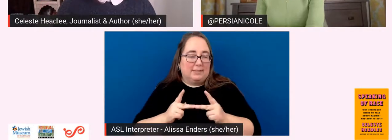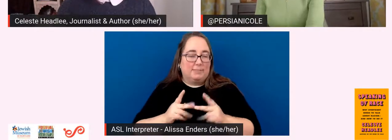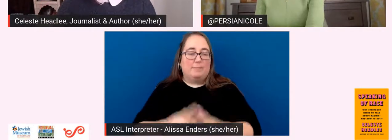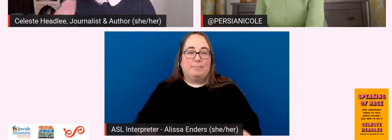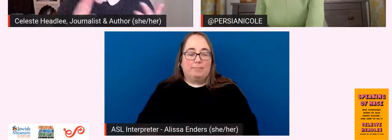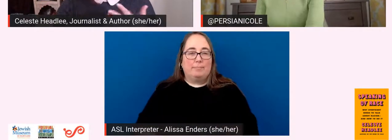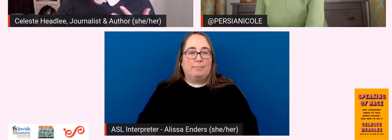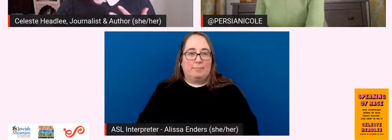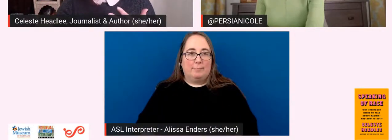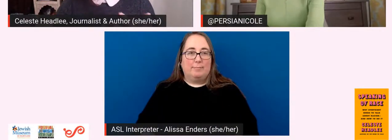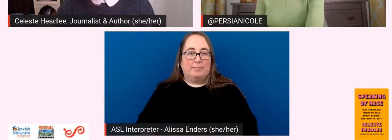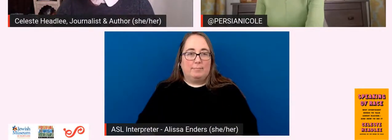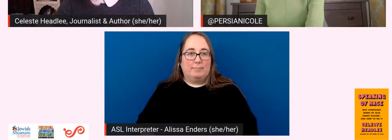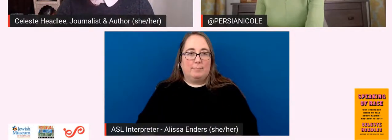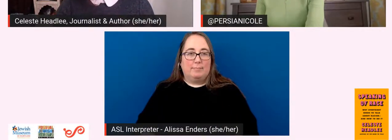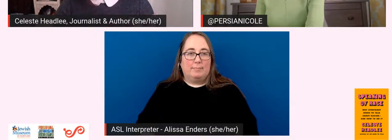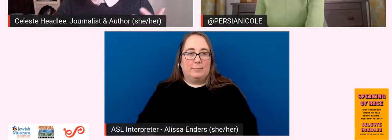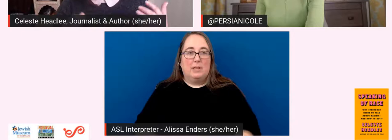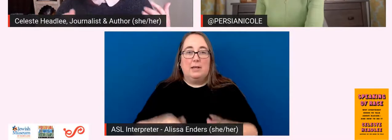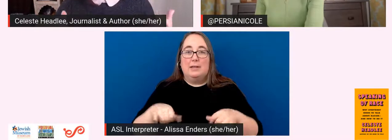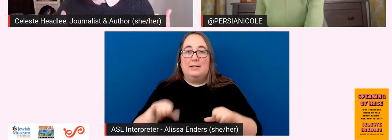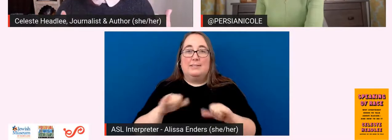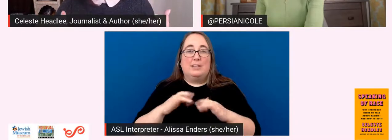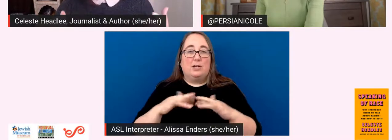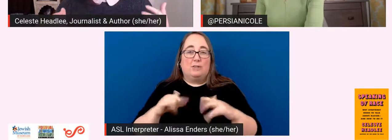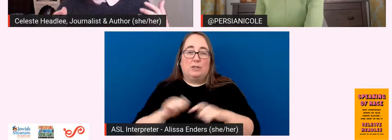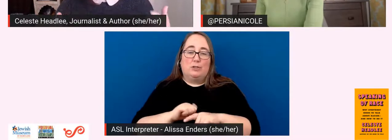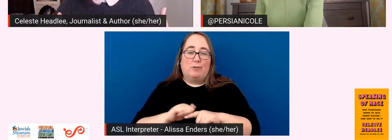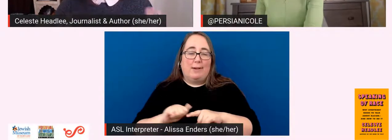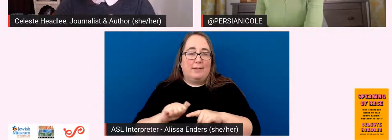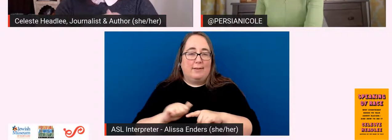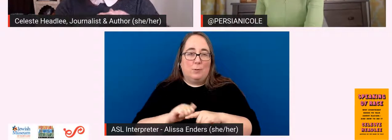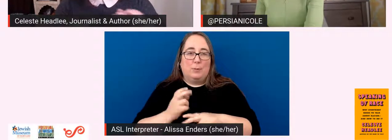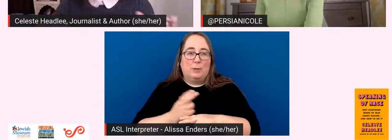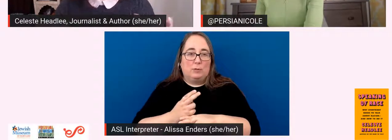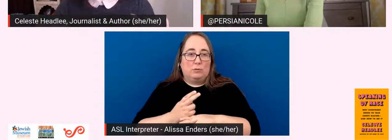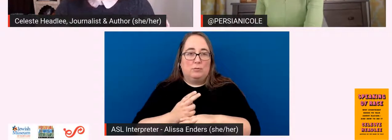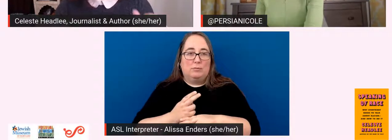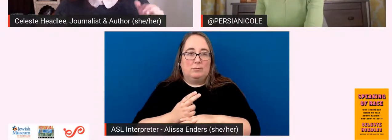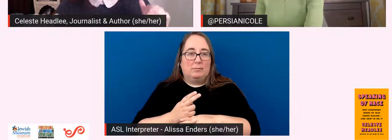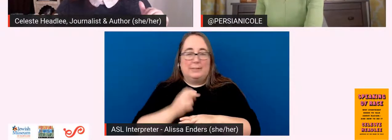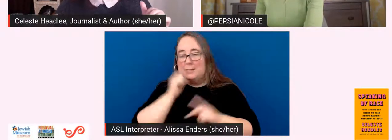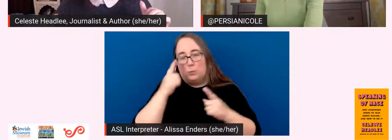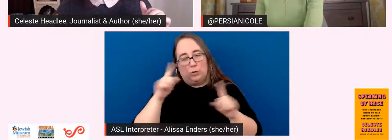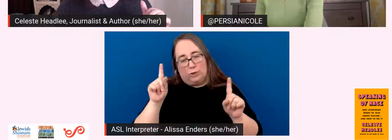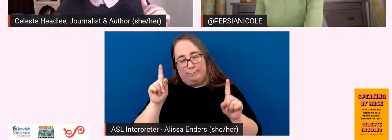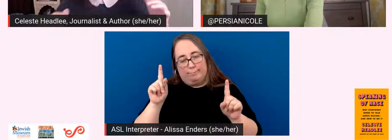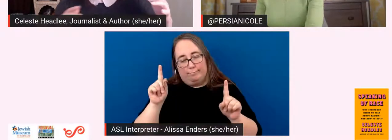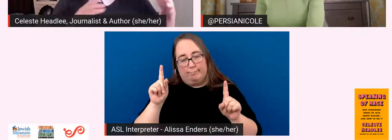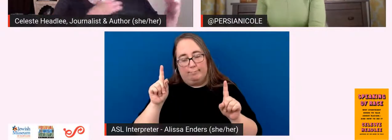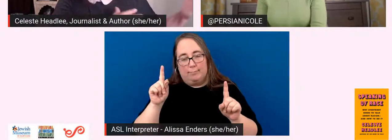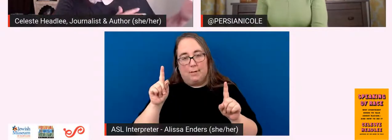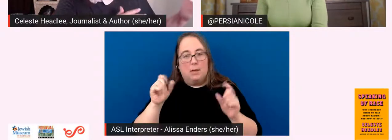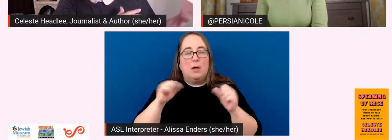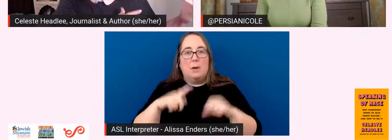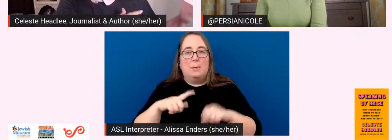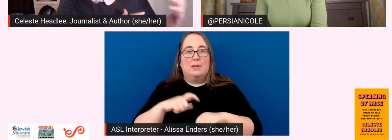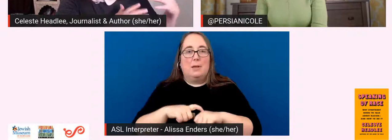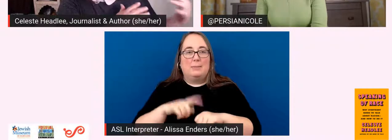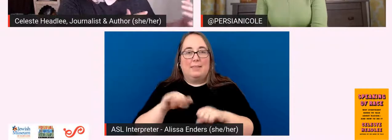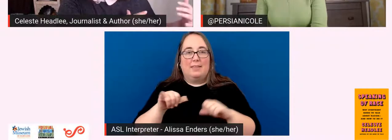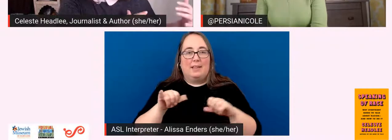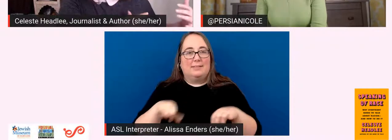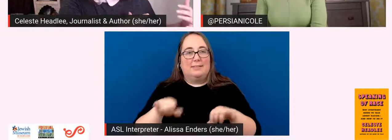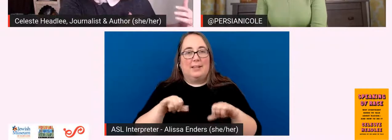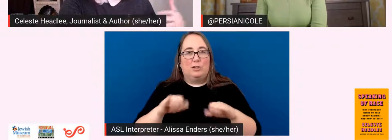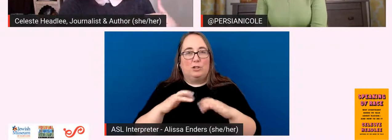very quickly, I will say the standard diversity training that we've been using has been shown through research that it does not work. And in fact, in many cases, that standard diversity